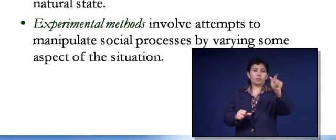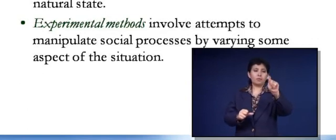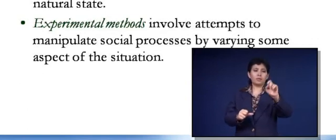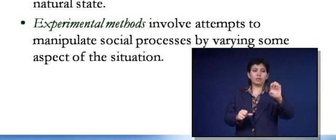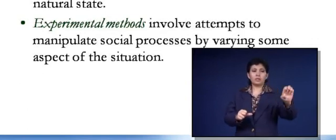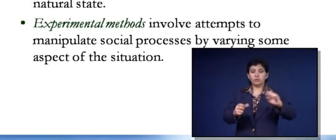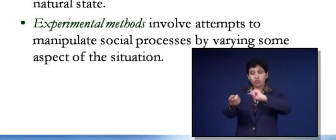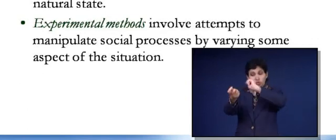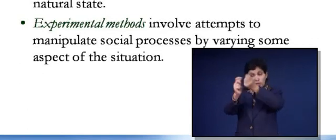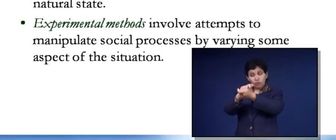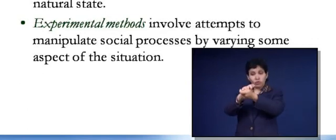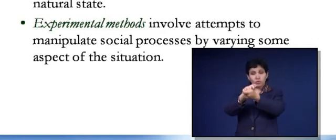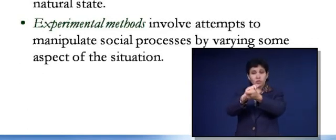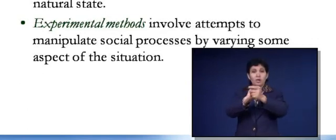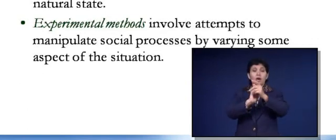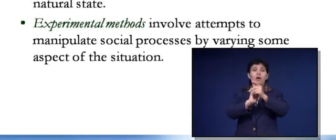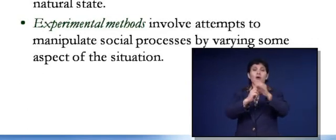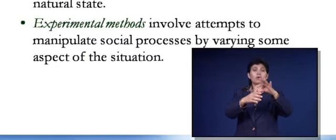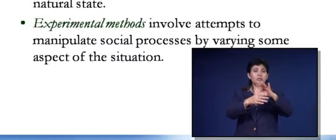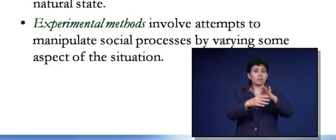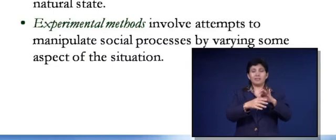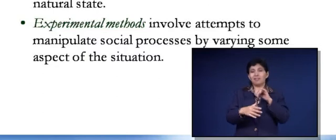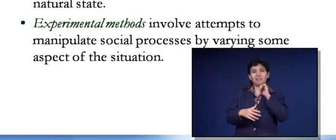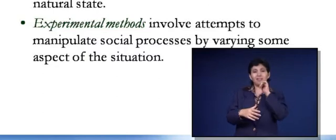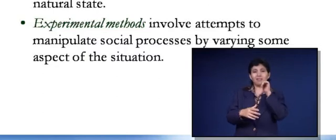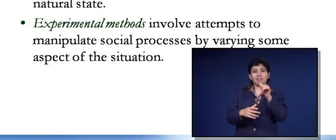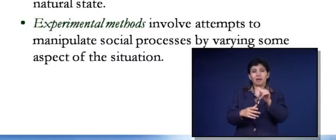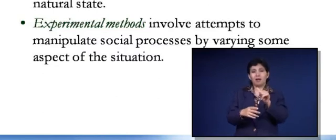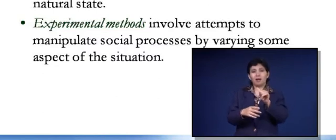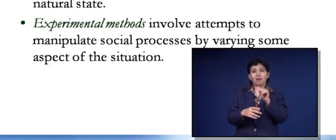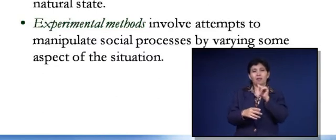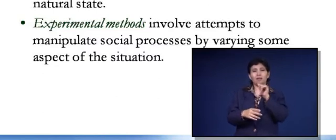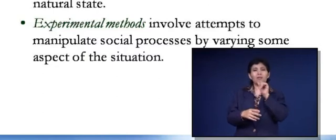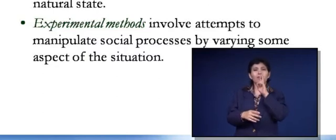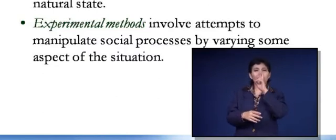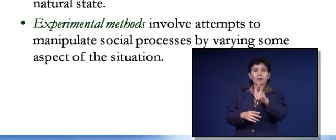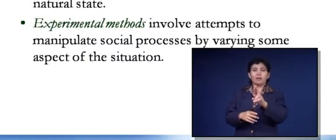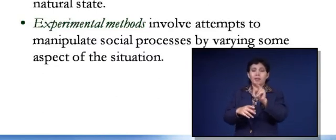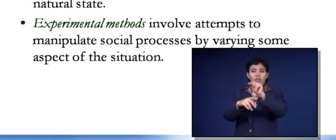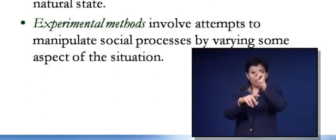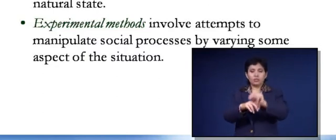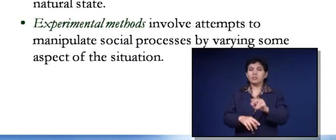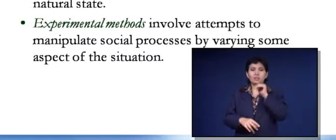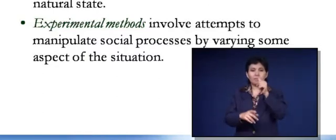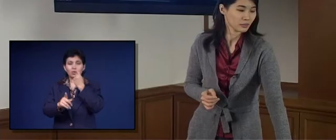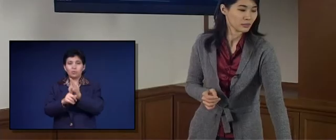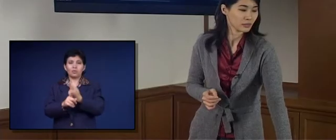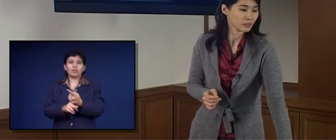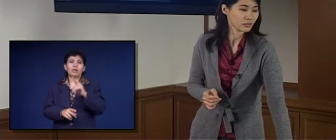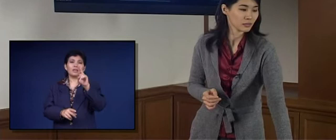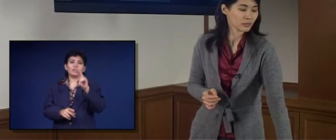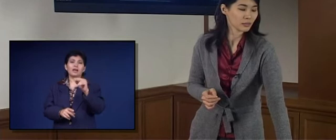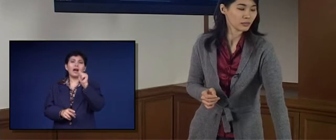you change the condition, which is not natural. So you want to change so that you want to see what's happening.